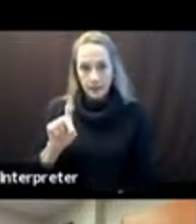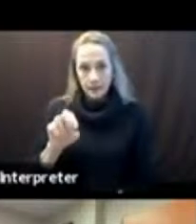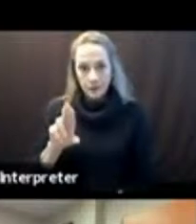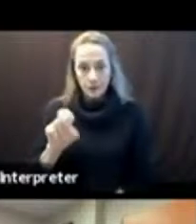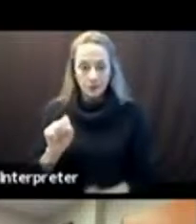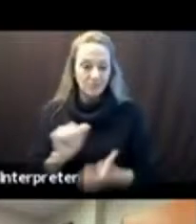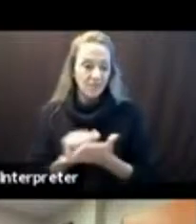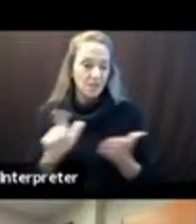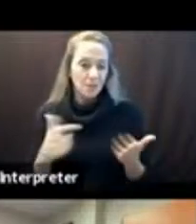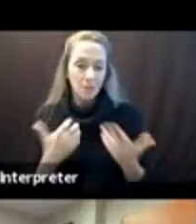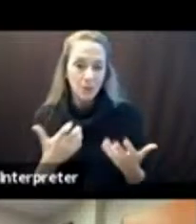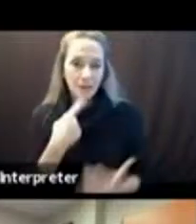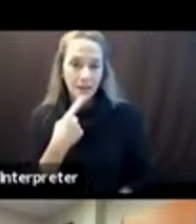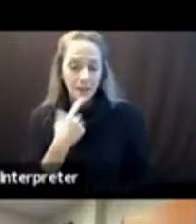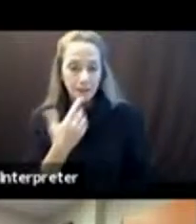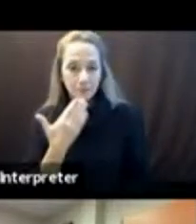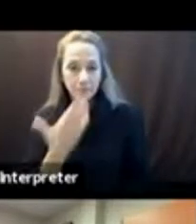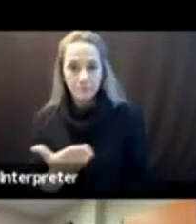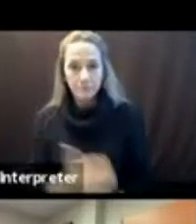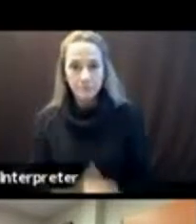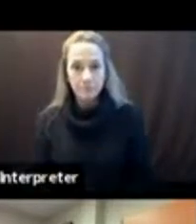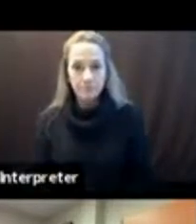That's all I want to say. Thank you.